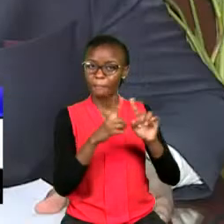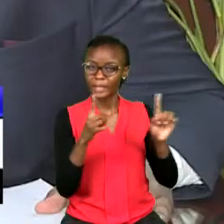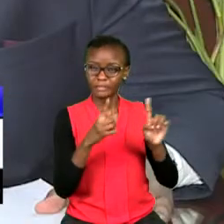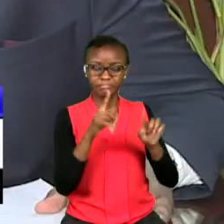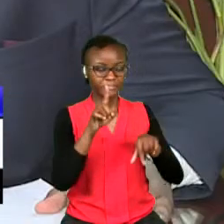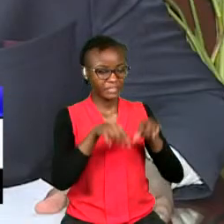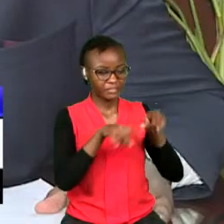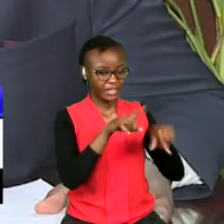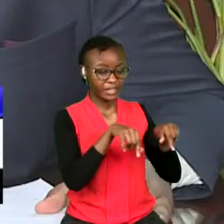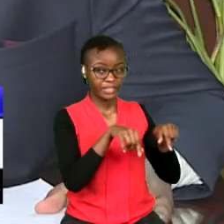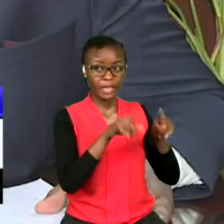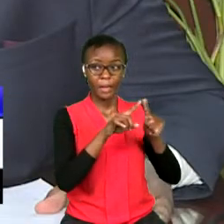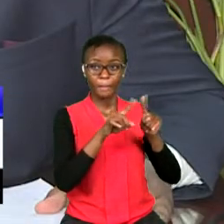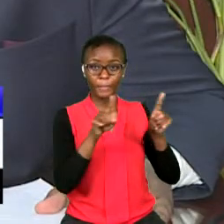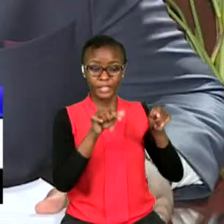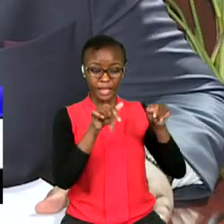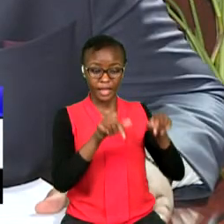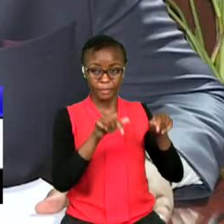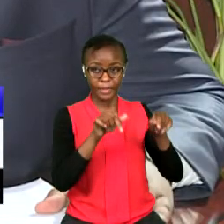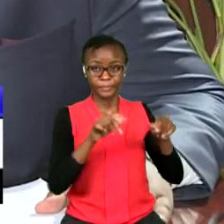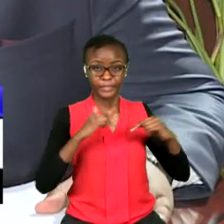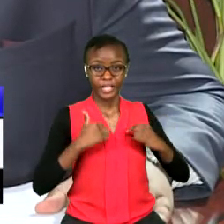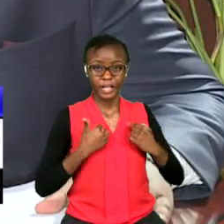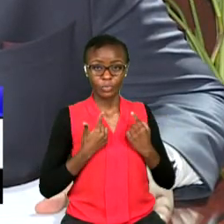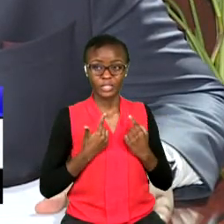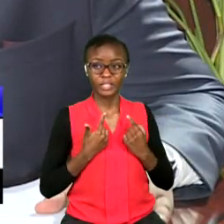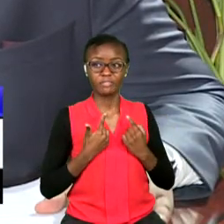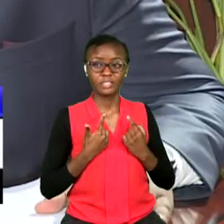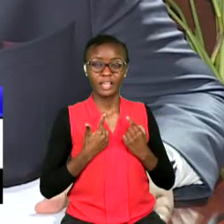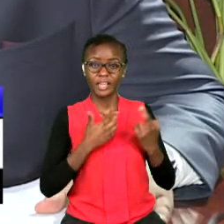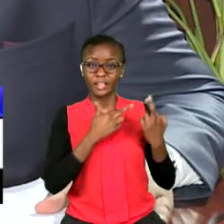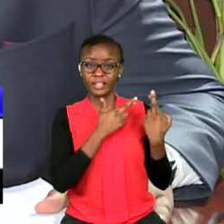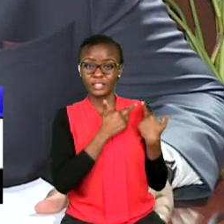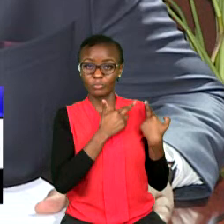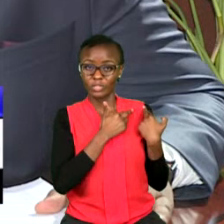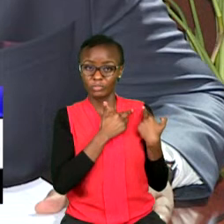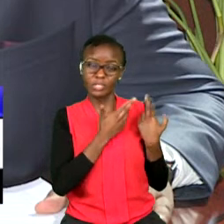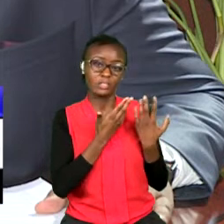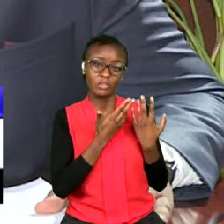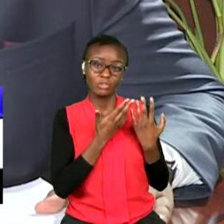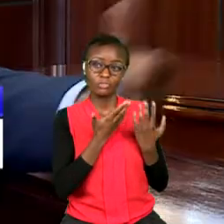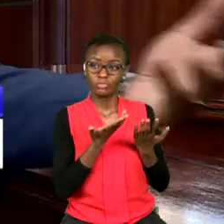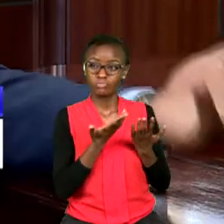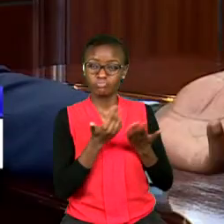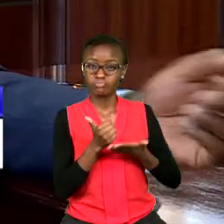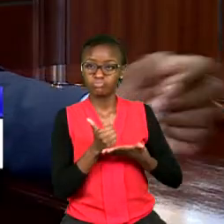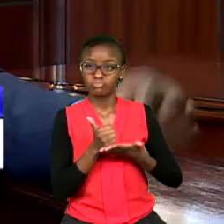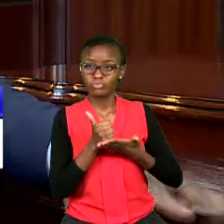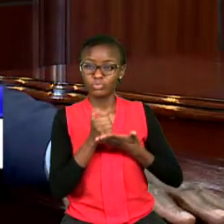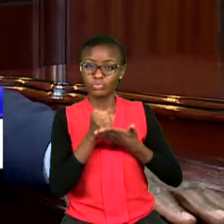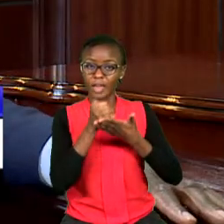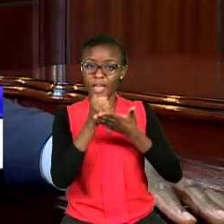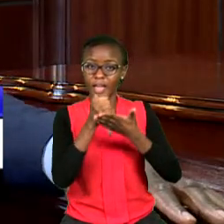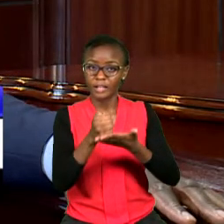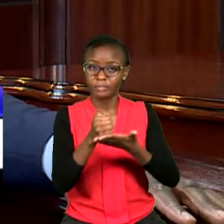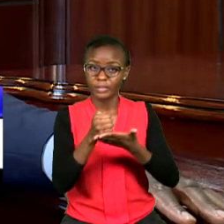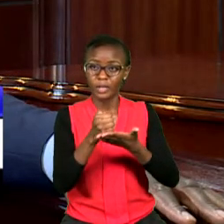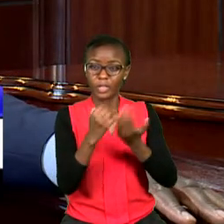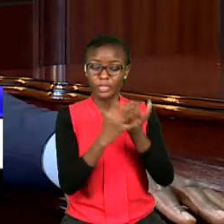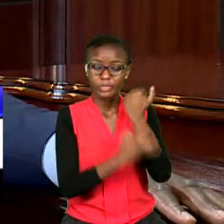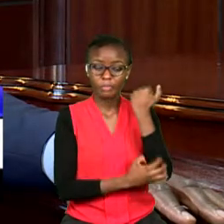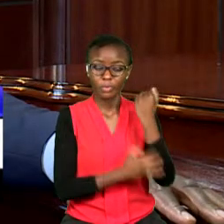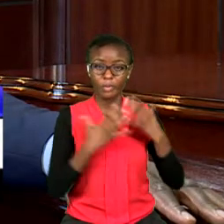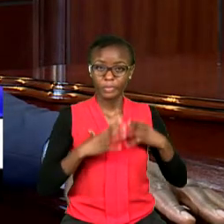aggregator, playing the role of intermediation, taking from those who have excess and giving those who have